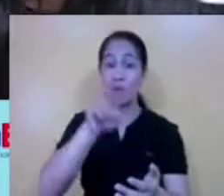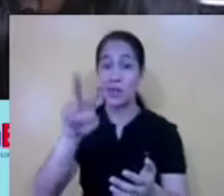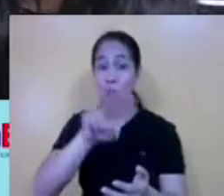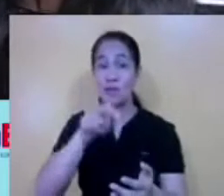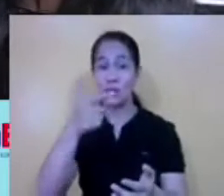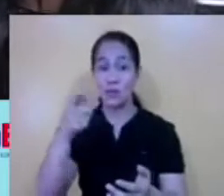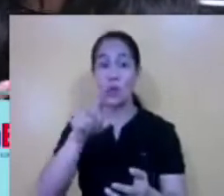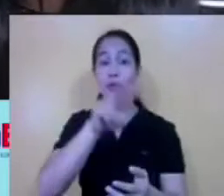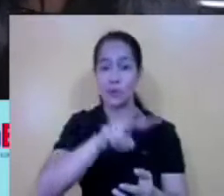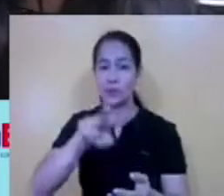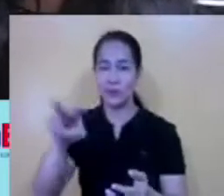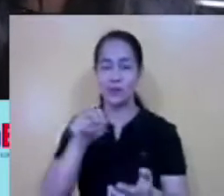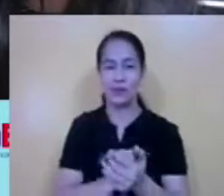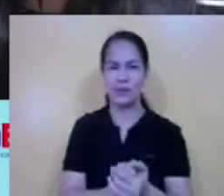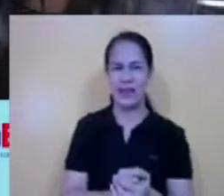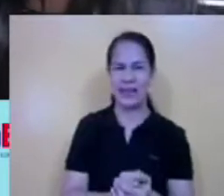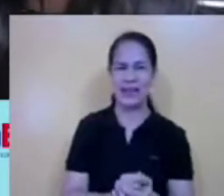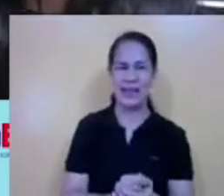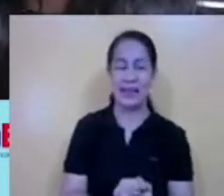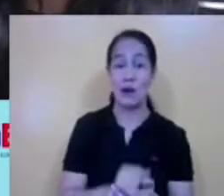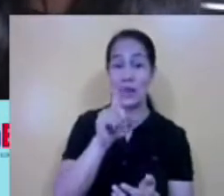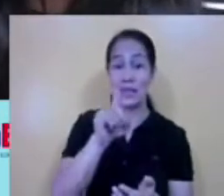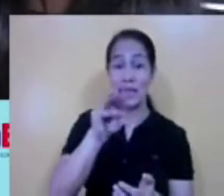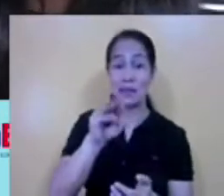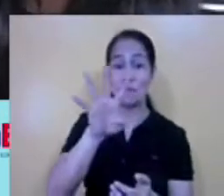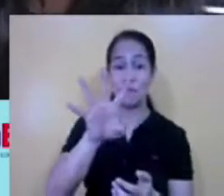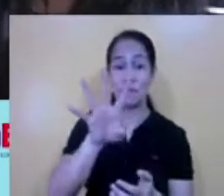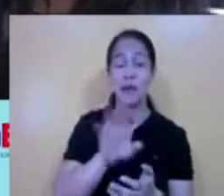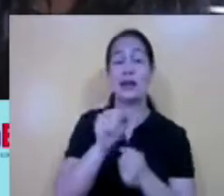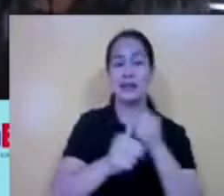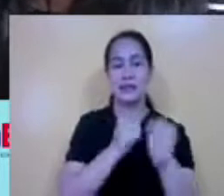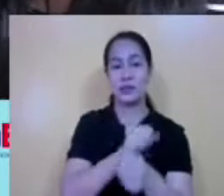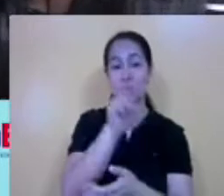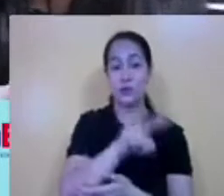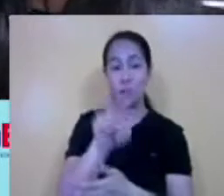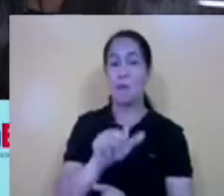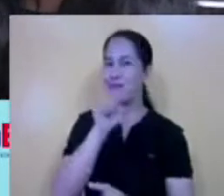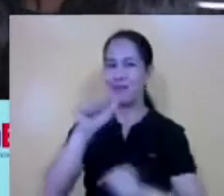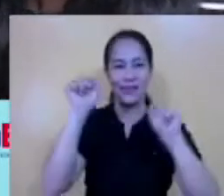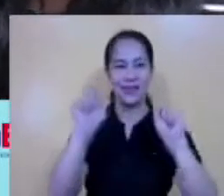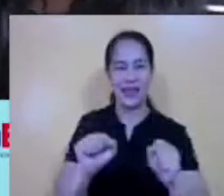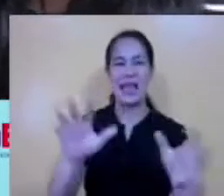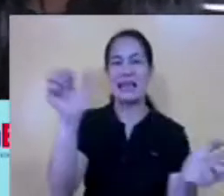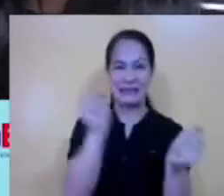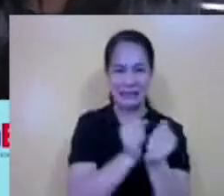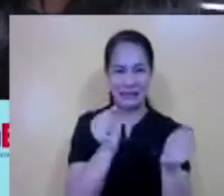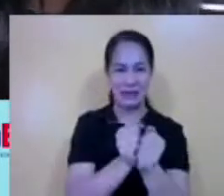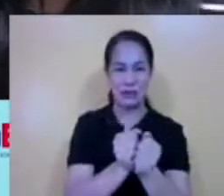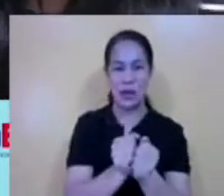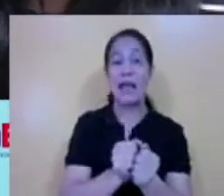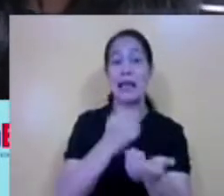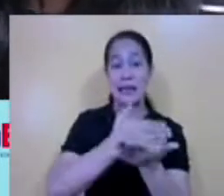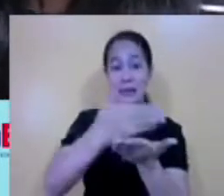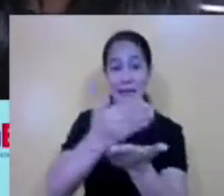2021-2022. Because in the DM4 Series 2022, we were not able to include the weight allocation per objective. But